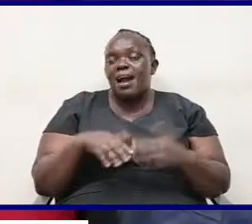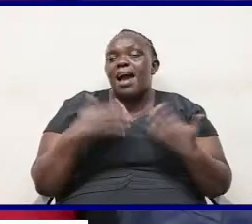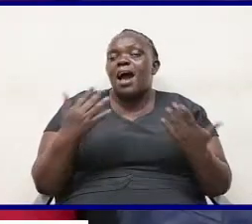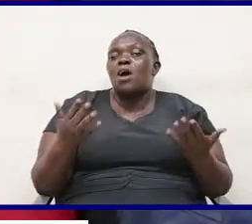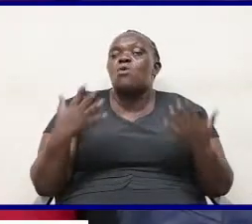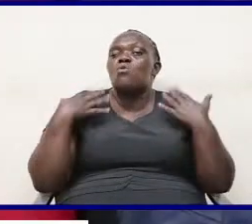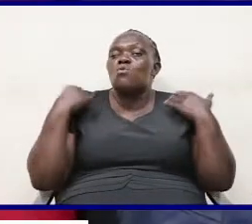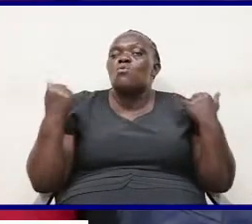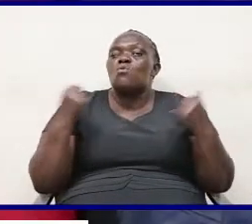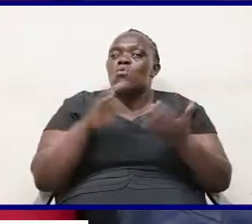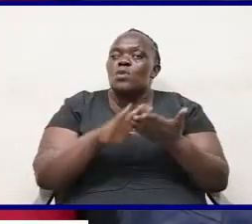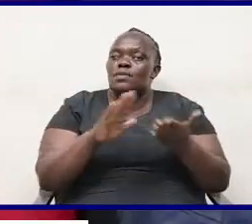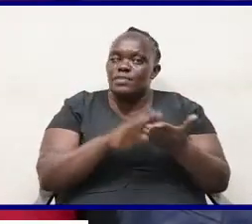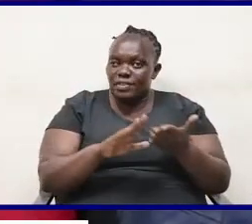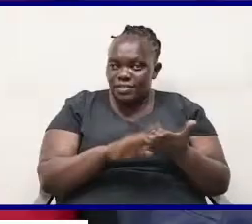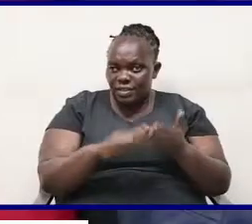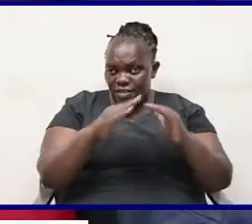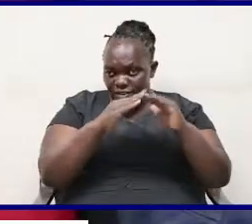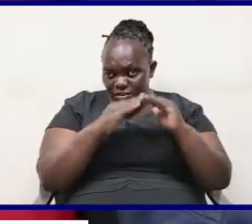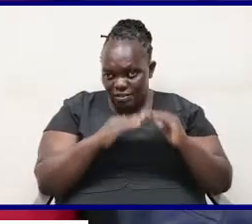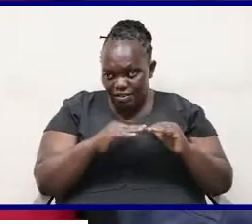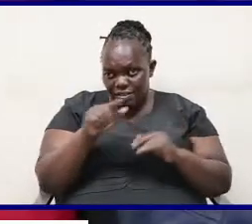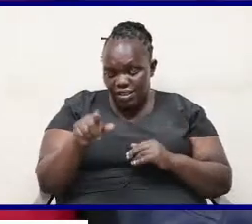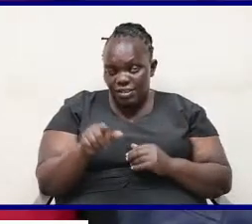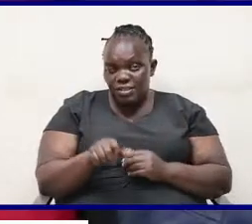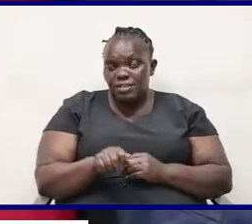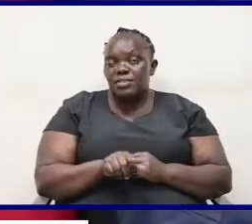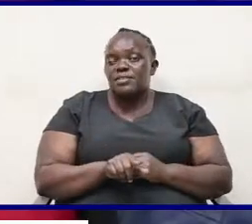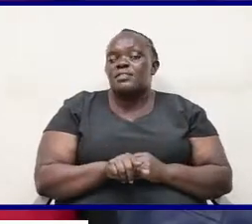in terms of evolution